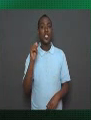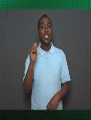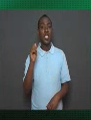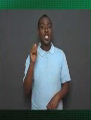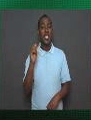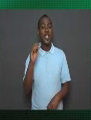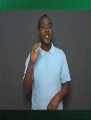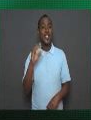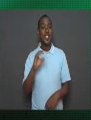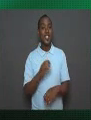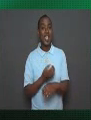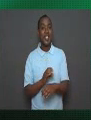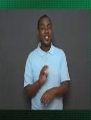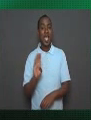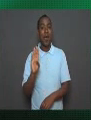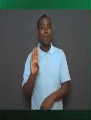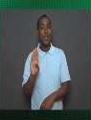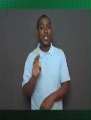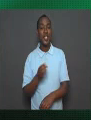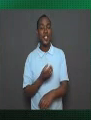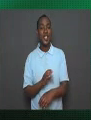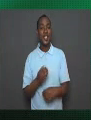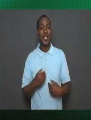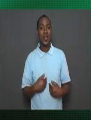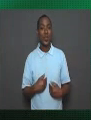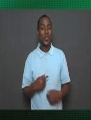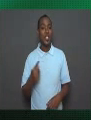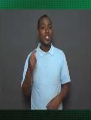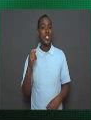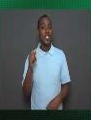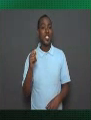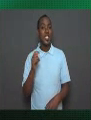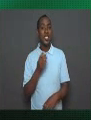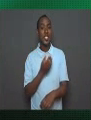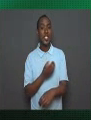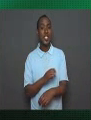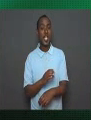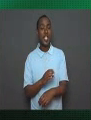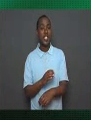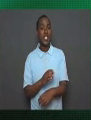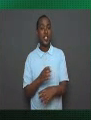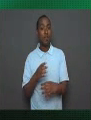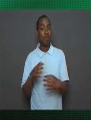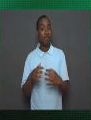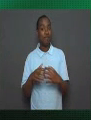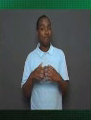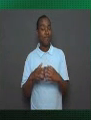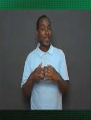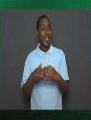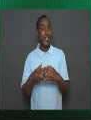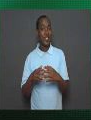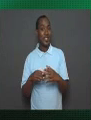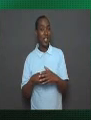and B cells. T cells bind to the antigens on the